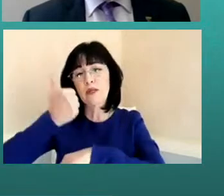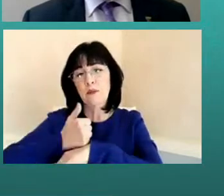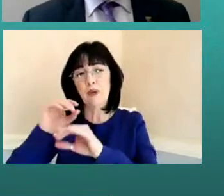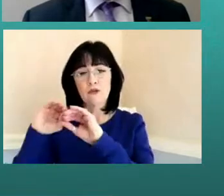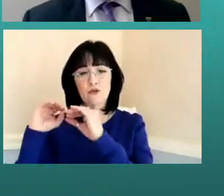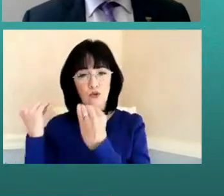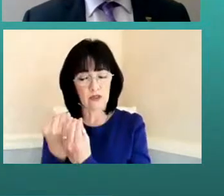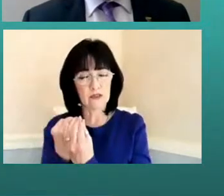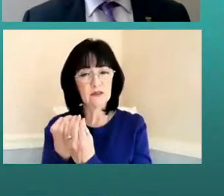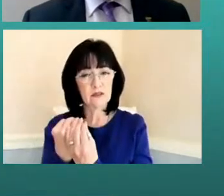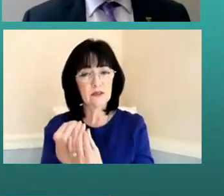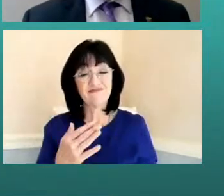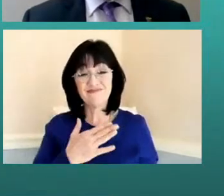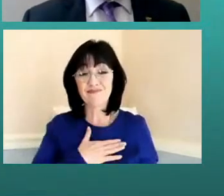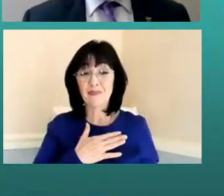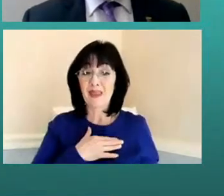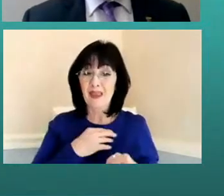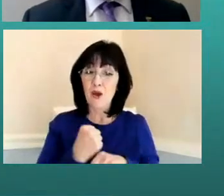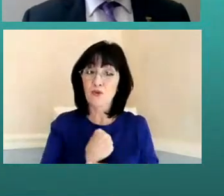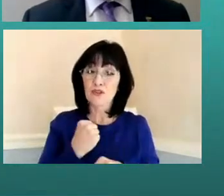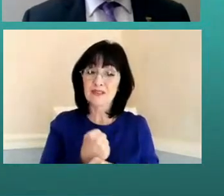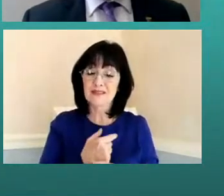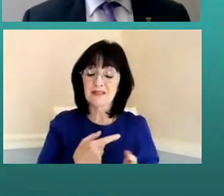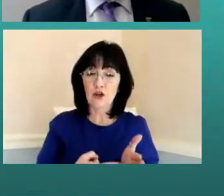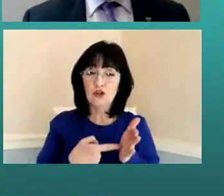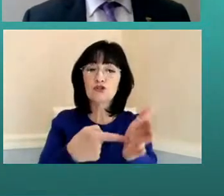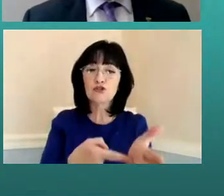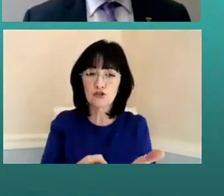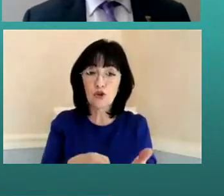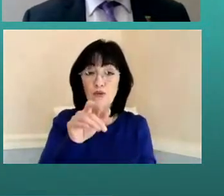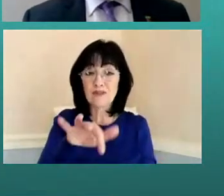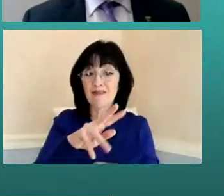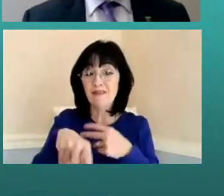evidence that high-dosage tutoring can produce large learning